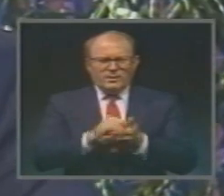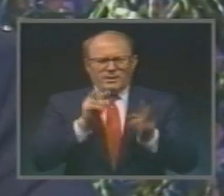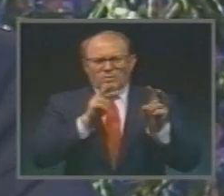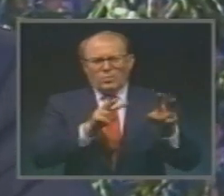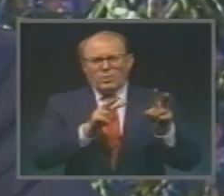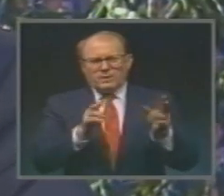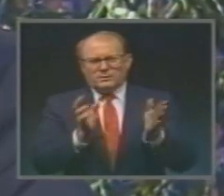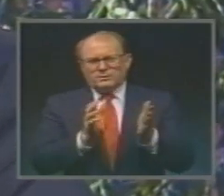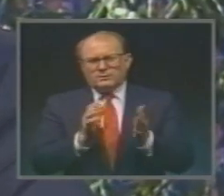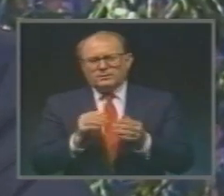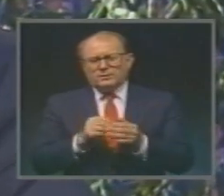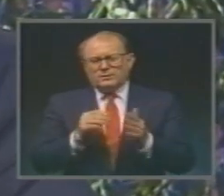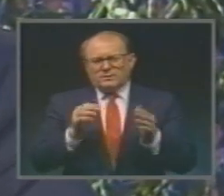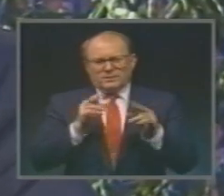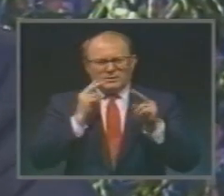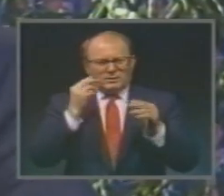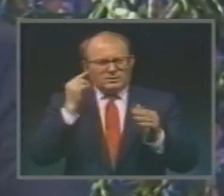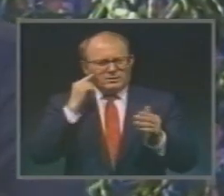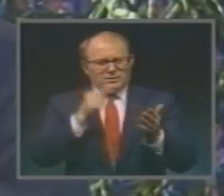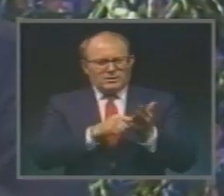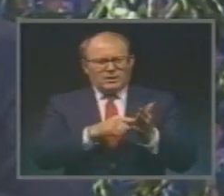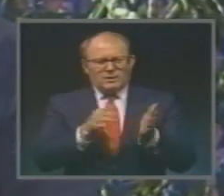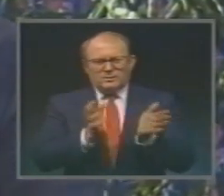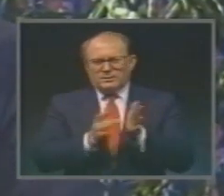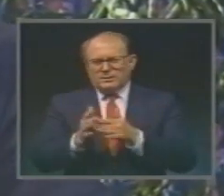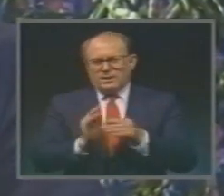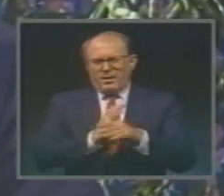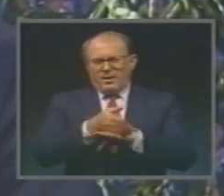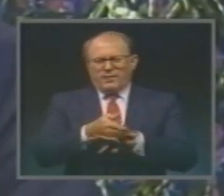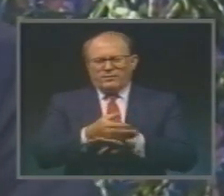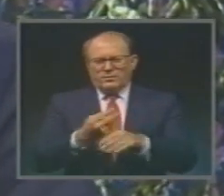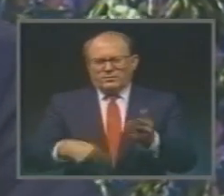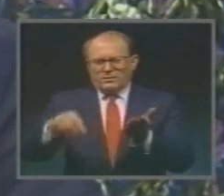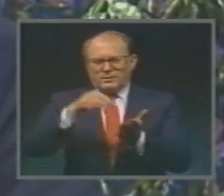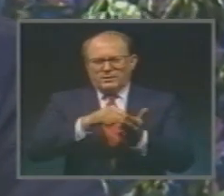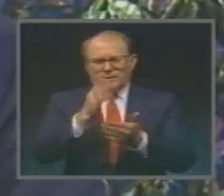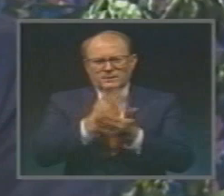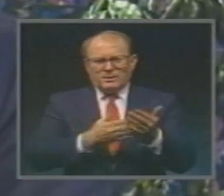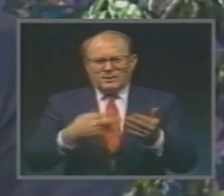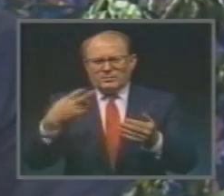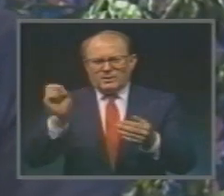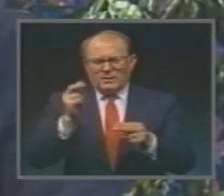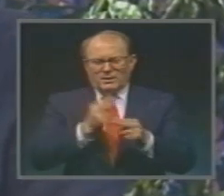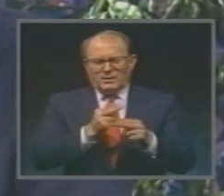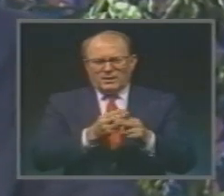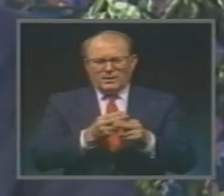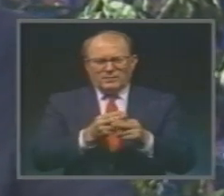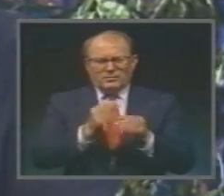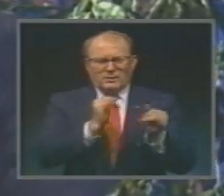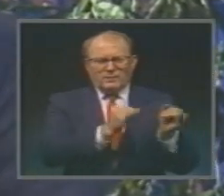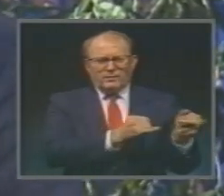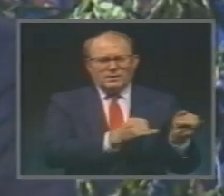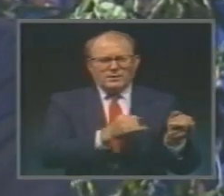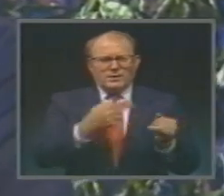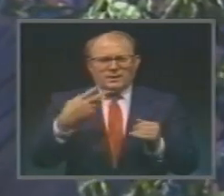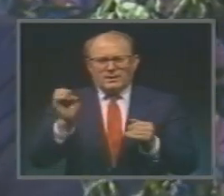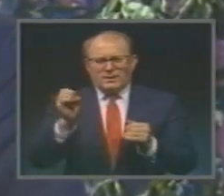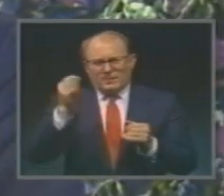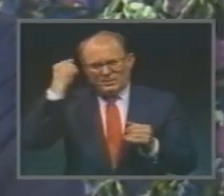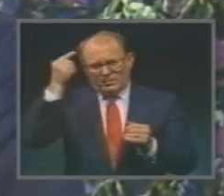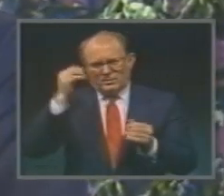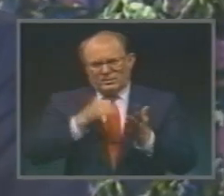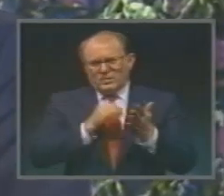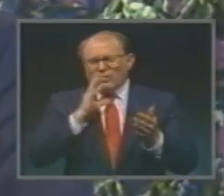him after his resurrection, some of whom he called by name. Though he once thought it was